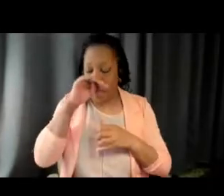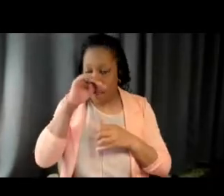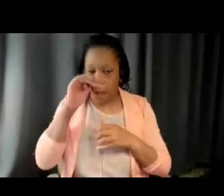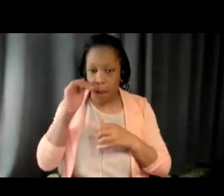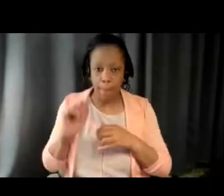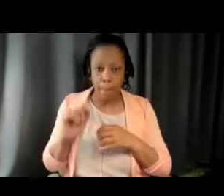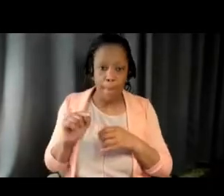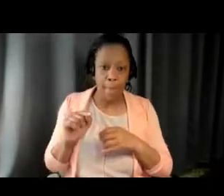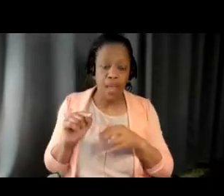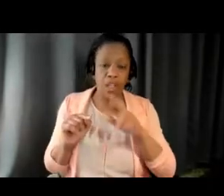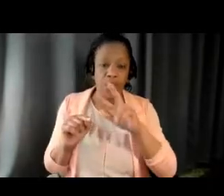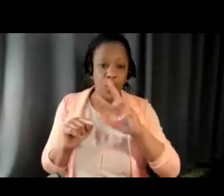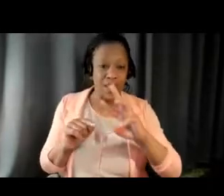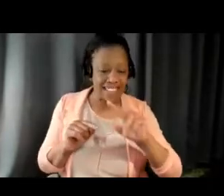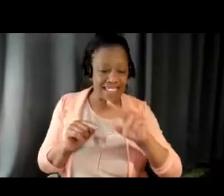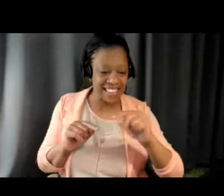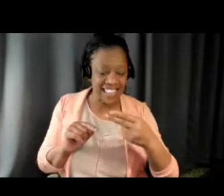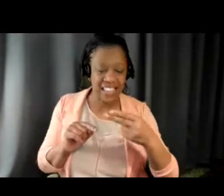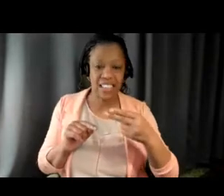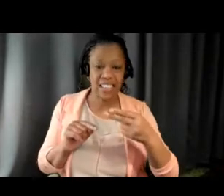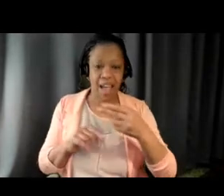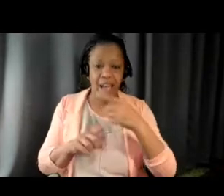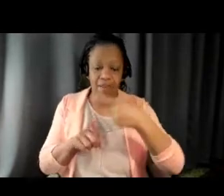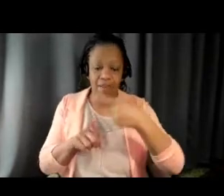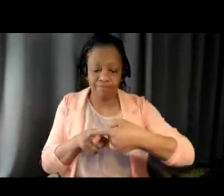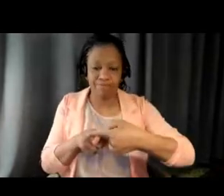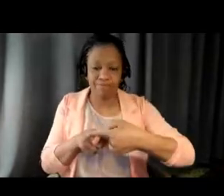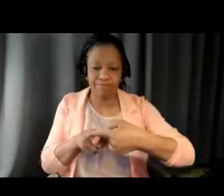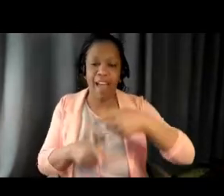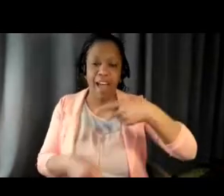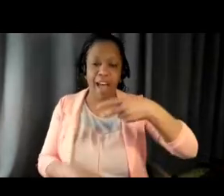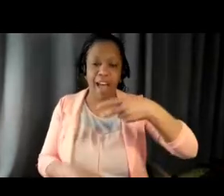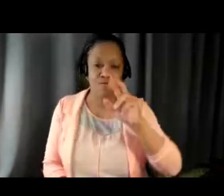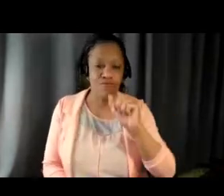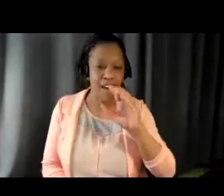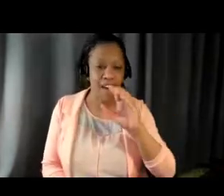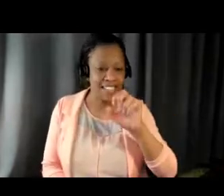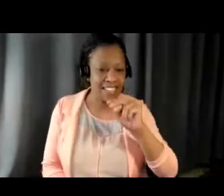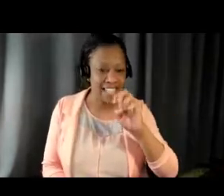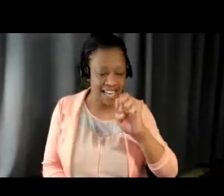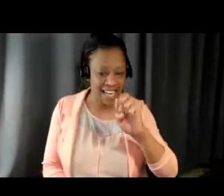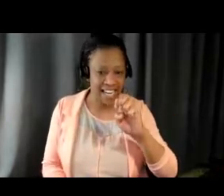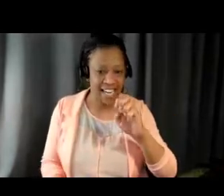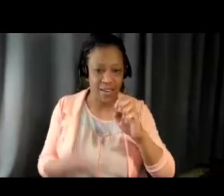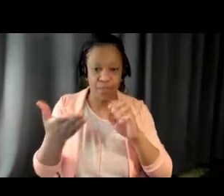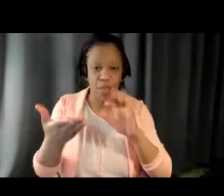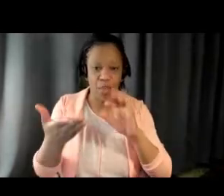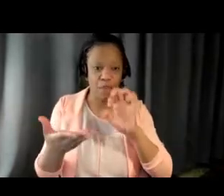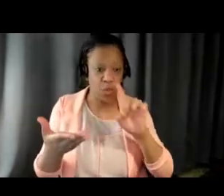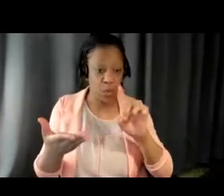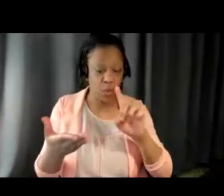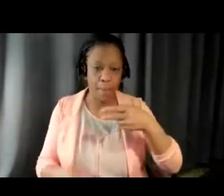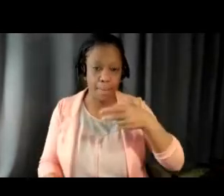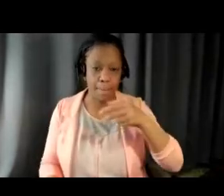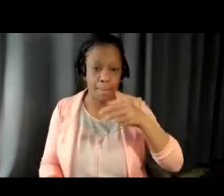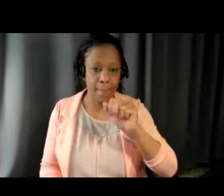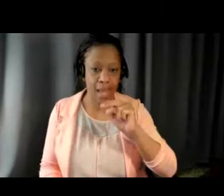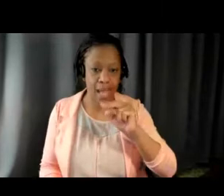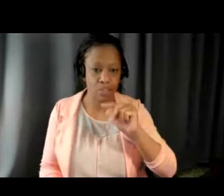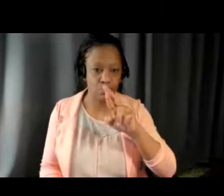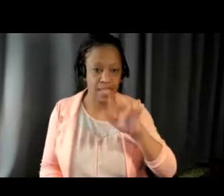Racine. So here we go, starting our tour and meeting some more of our fresh market staff. Would you like to introduce